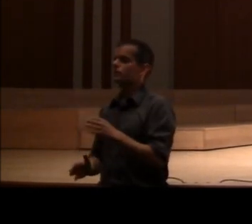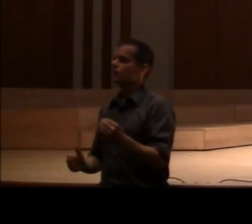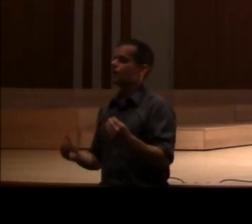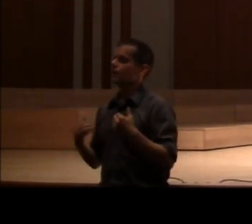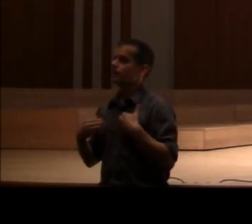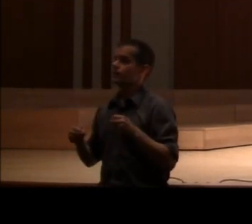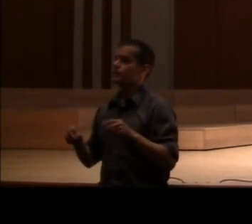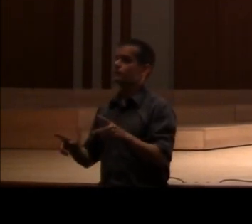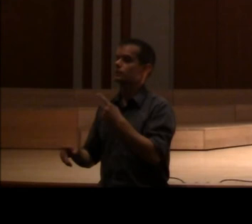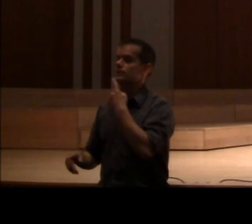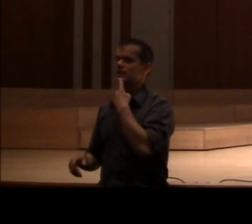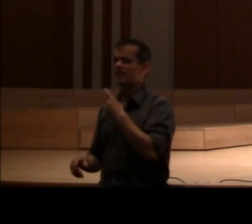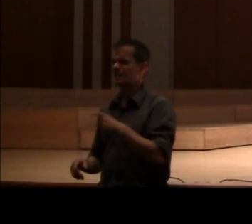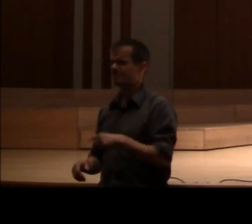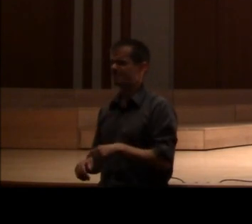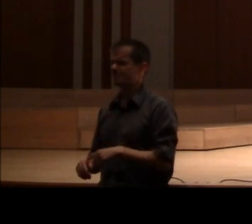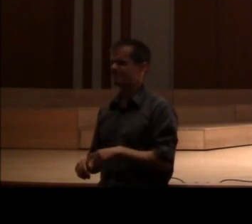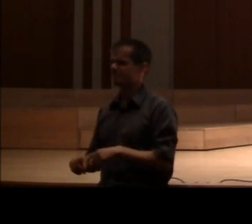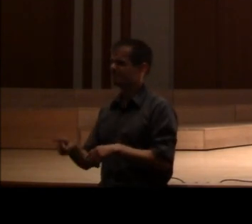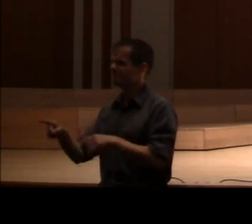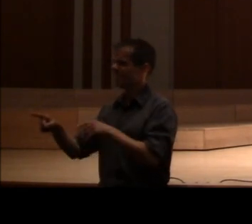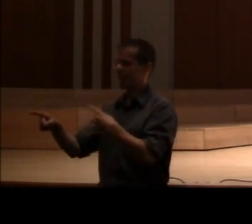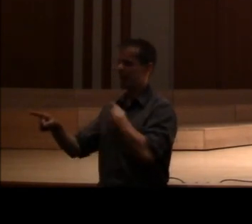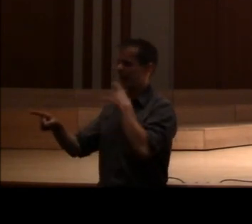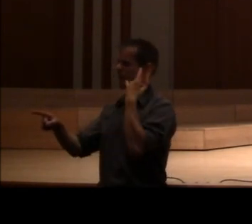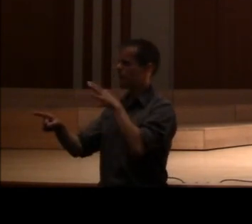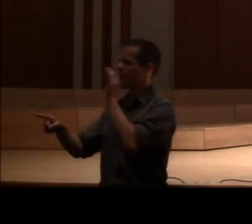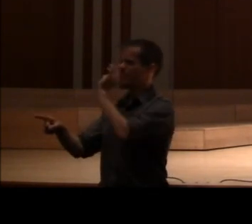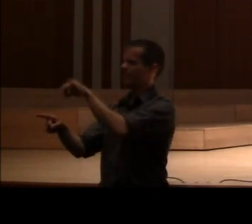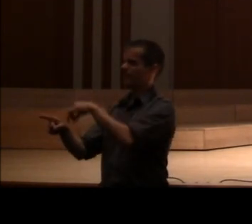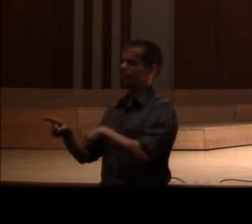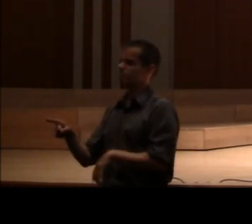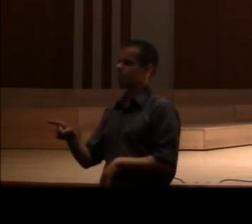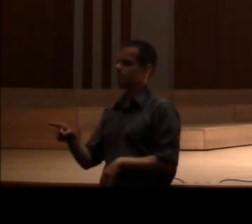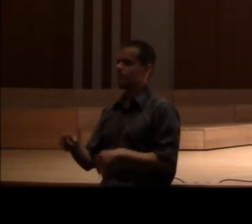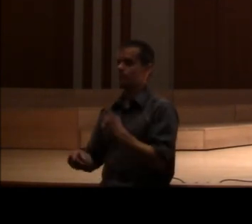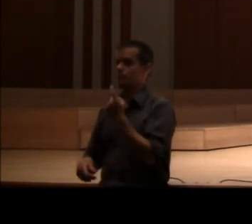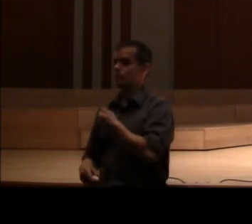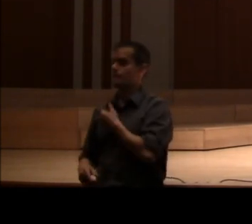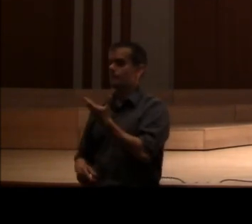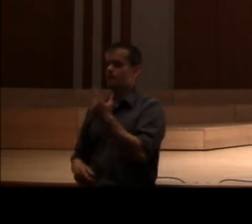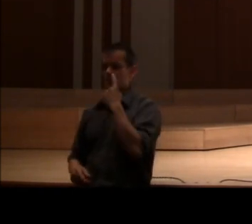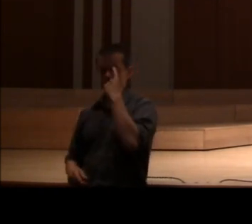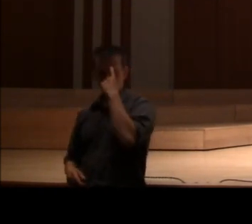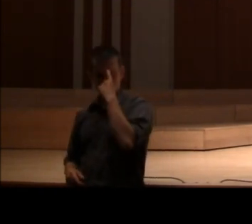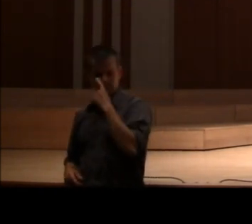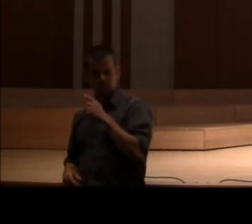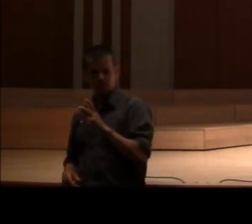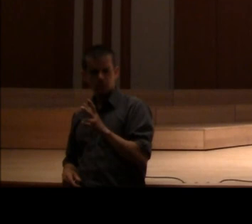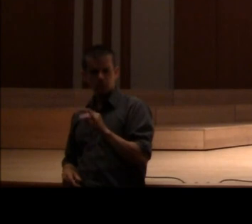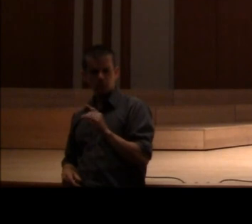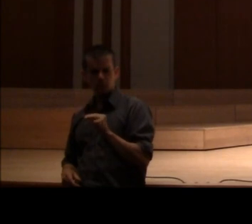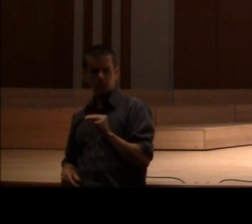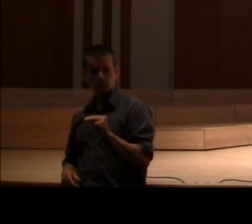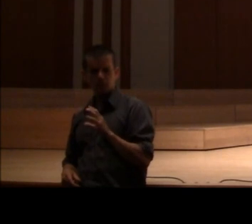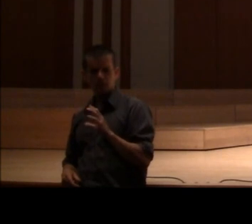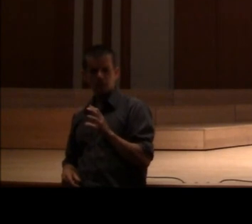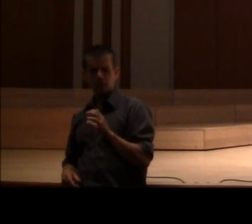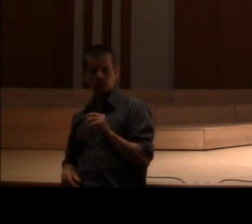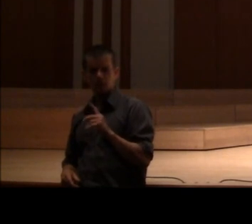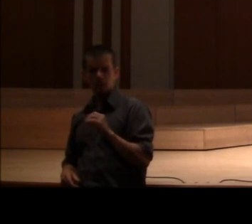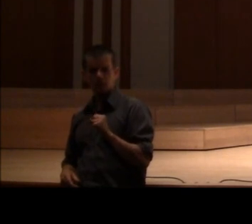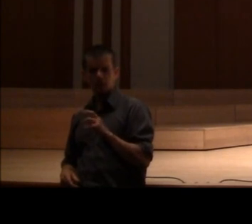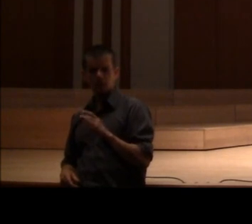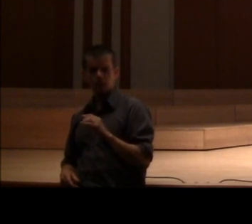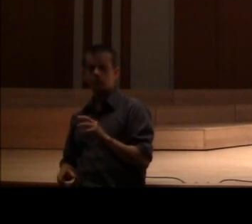the opportunity to say, I really don't like this, was motivating. We looked at a poem by, I think it was William Carlos Williams, or no,